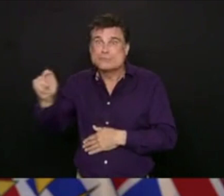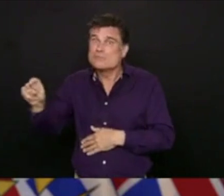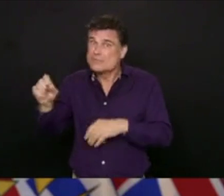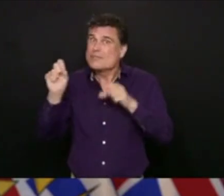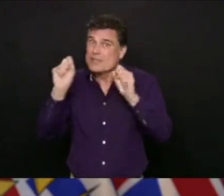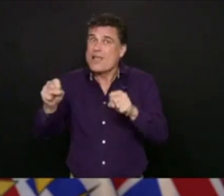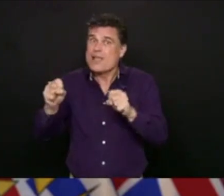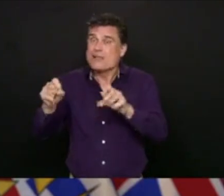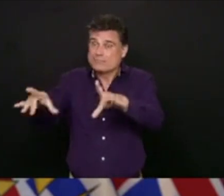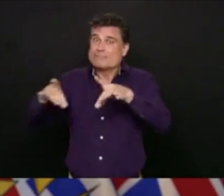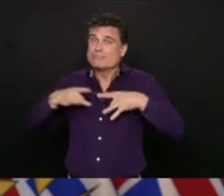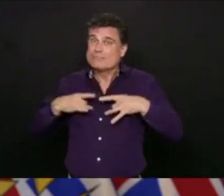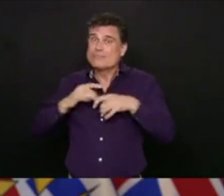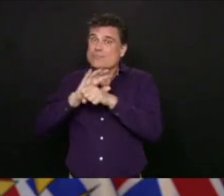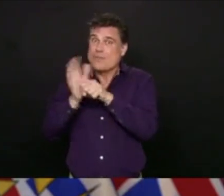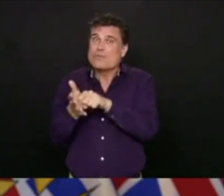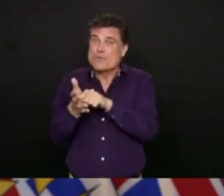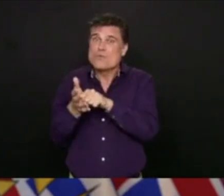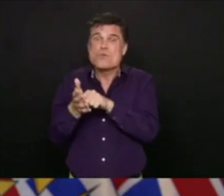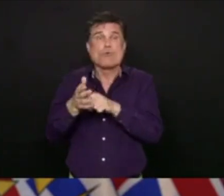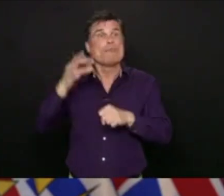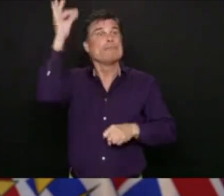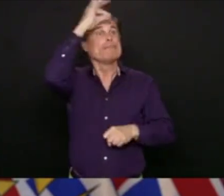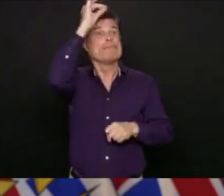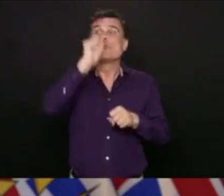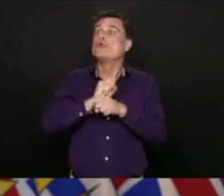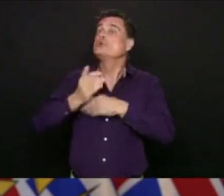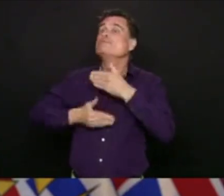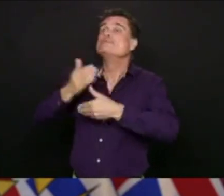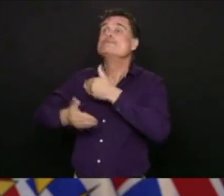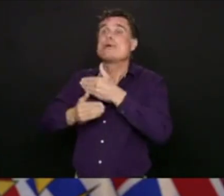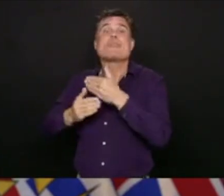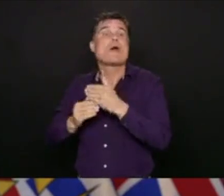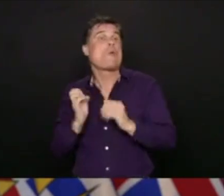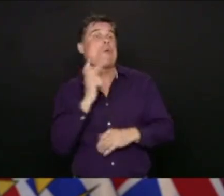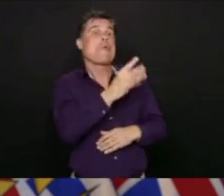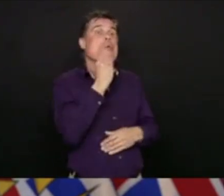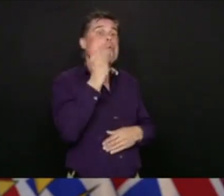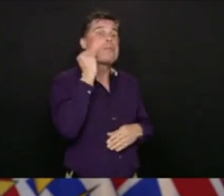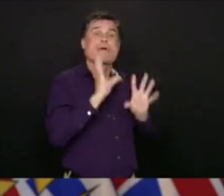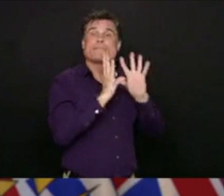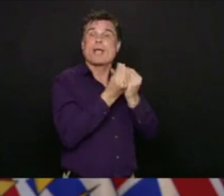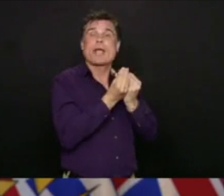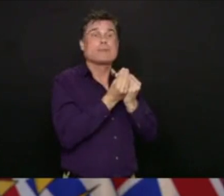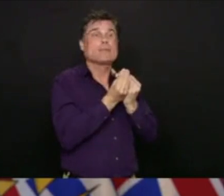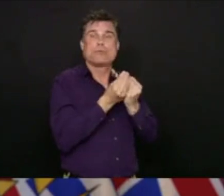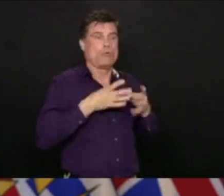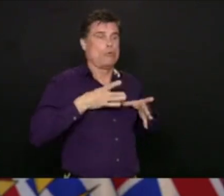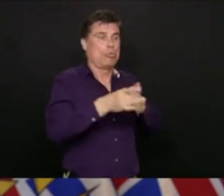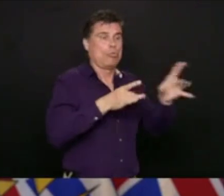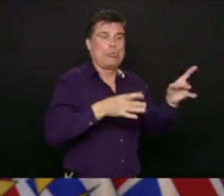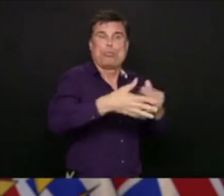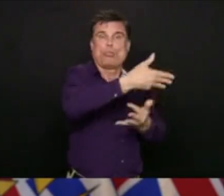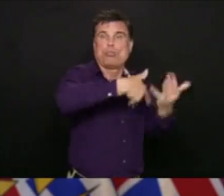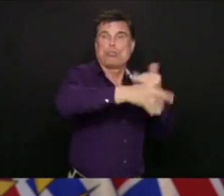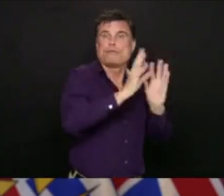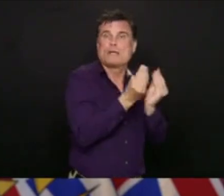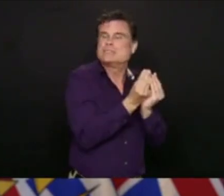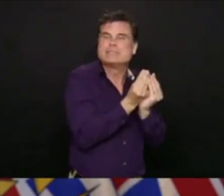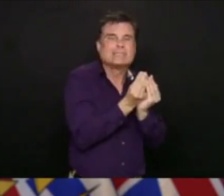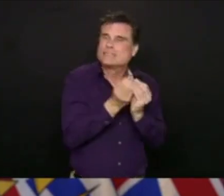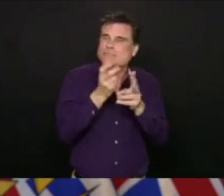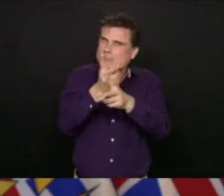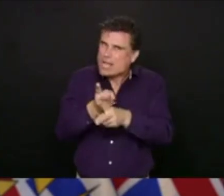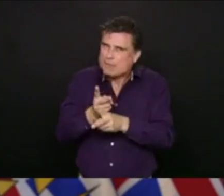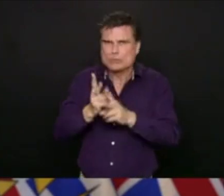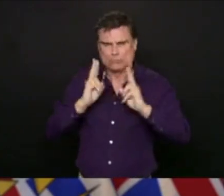monitoring yourself and your family closely for symptoms here in BC is very important, and if anybody becomes ill, they need